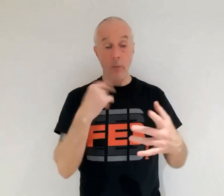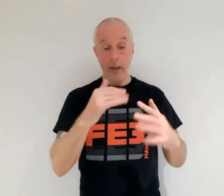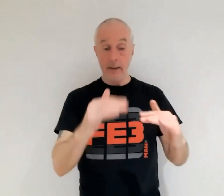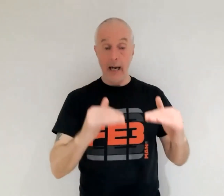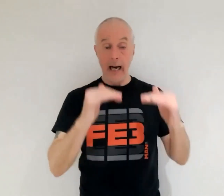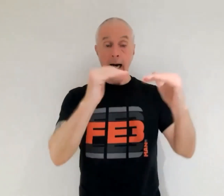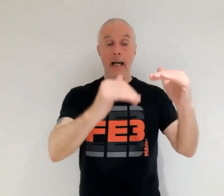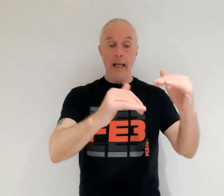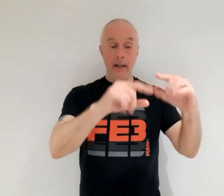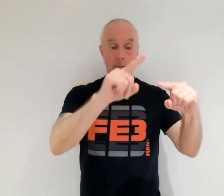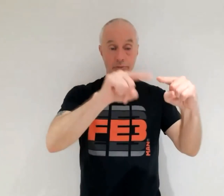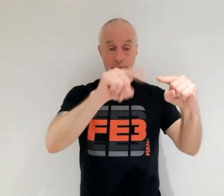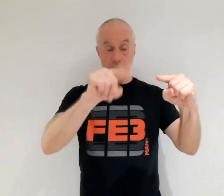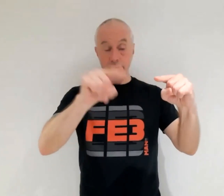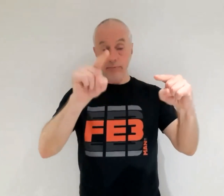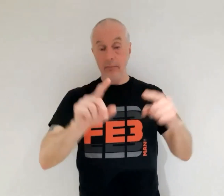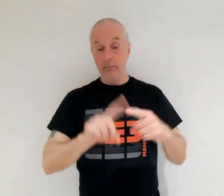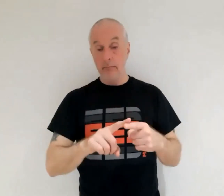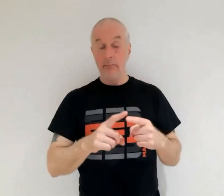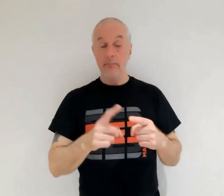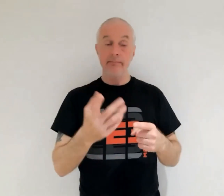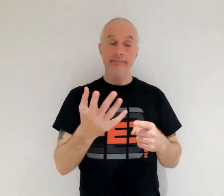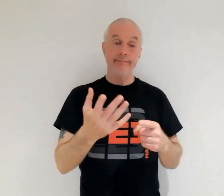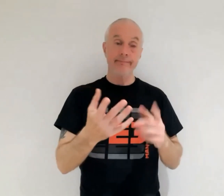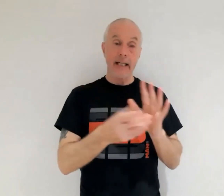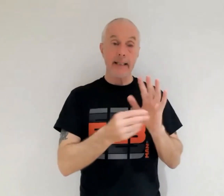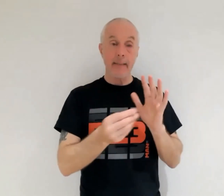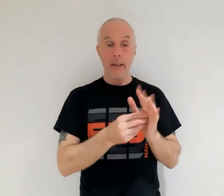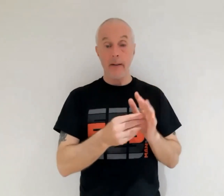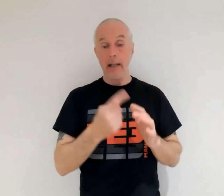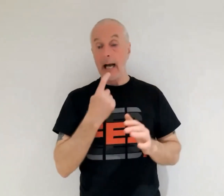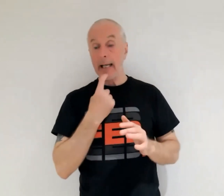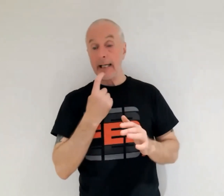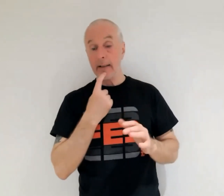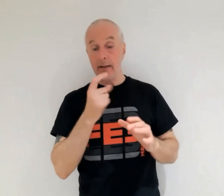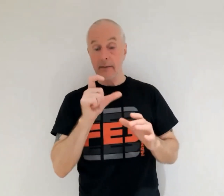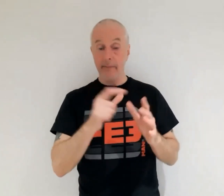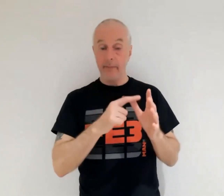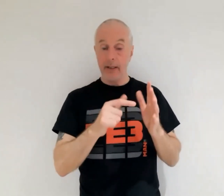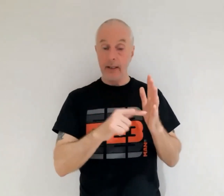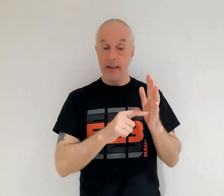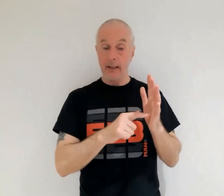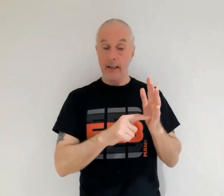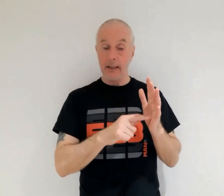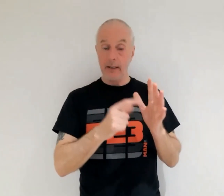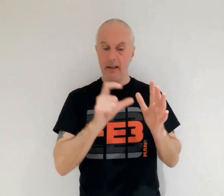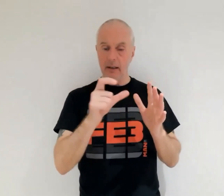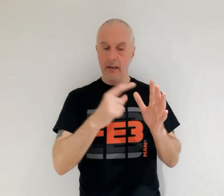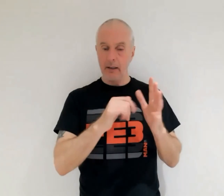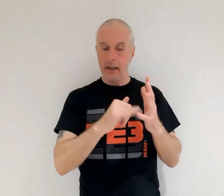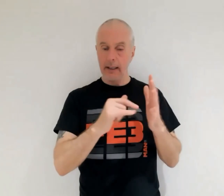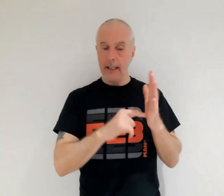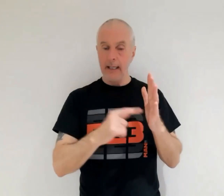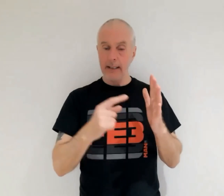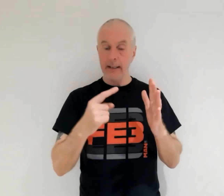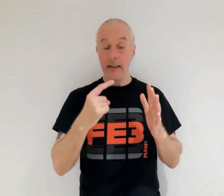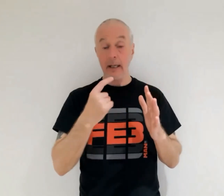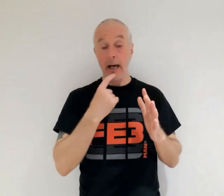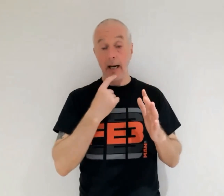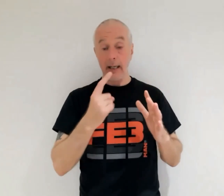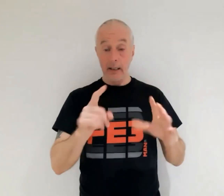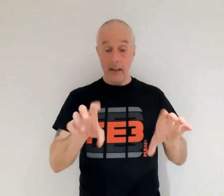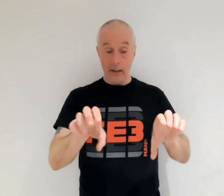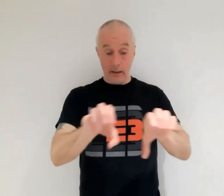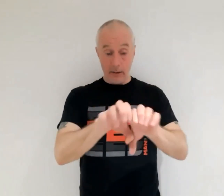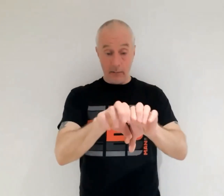embrittlement typically occurs with cast irons. What happens is hydrogen disassociates at the surface, and then you get